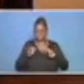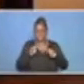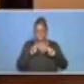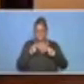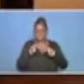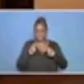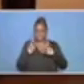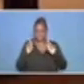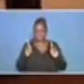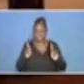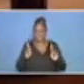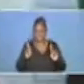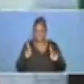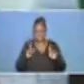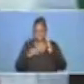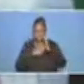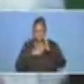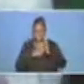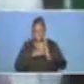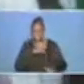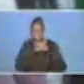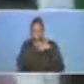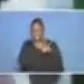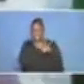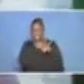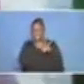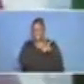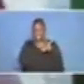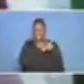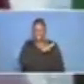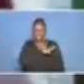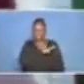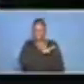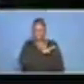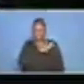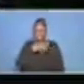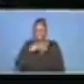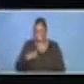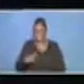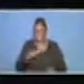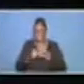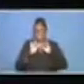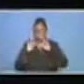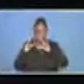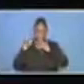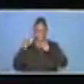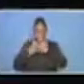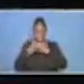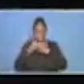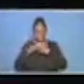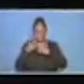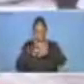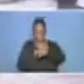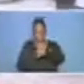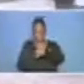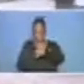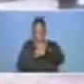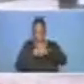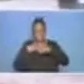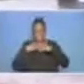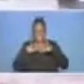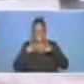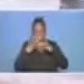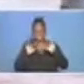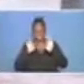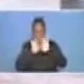Vacations, representing Sandals, Dawn Bolte, is adamant that the program of Back to the Beach events is reaping dividends. It